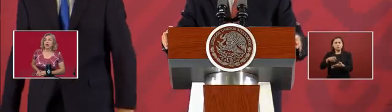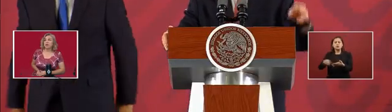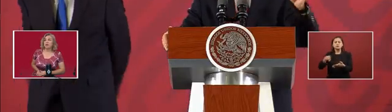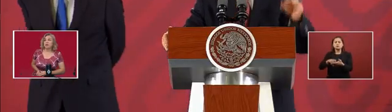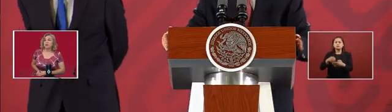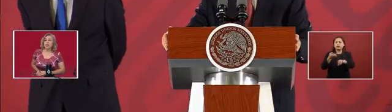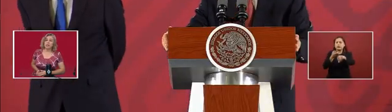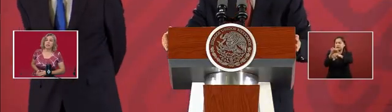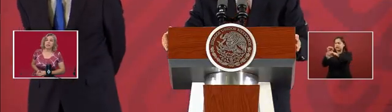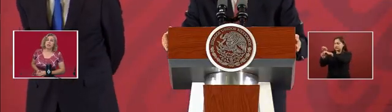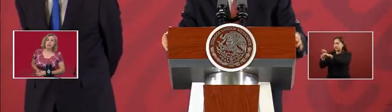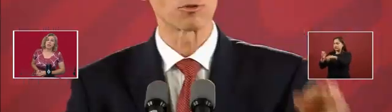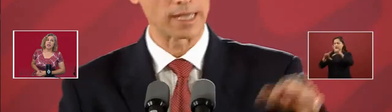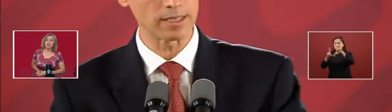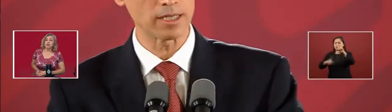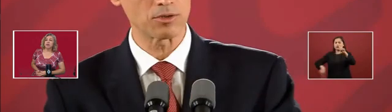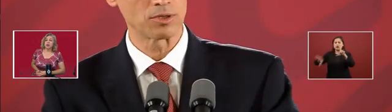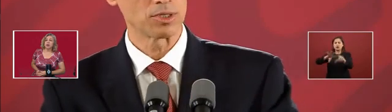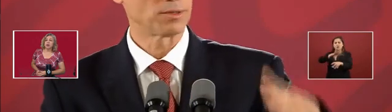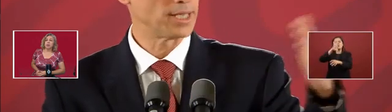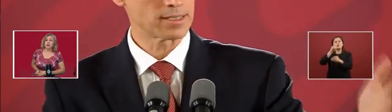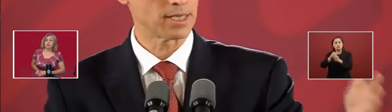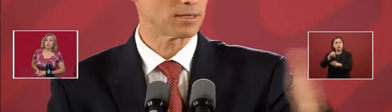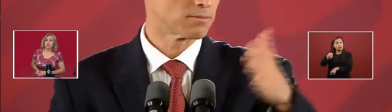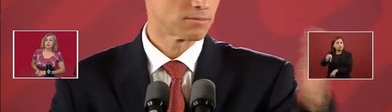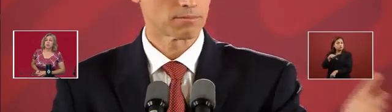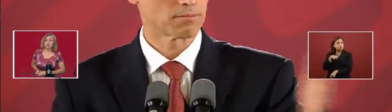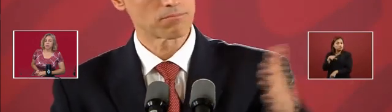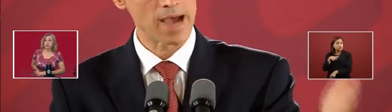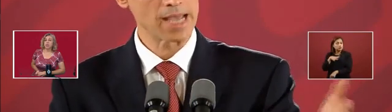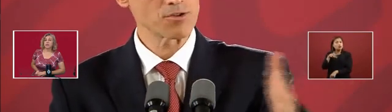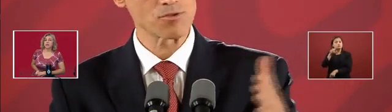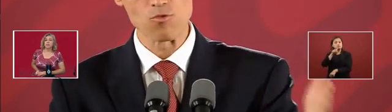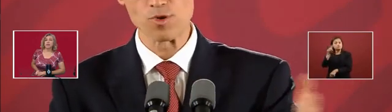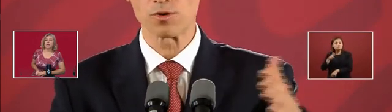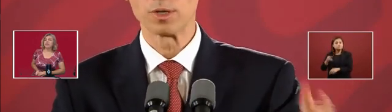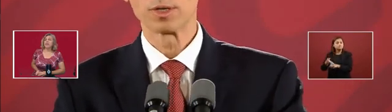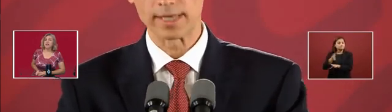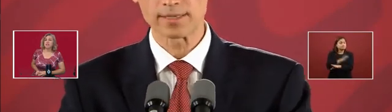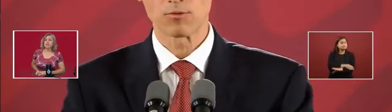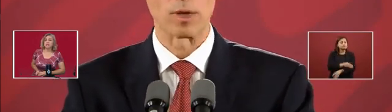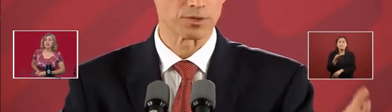no, the problem is there was no shortage of